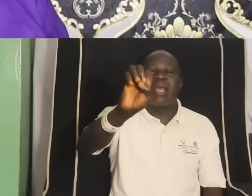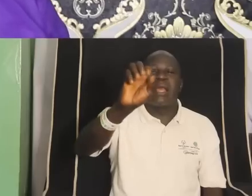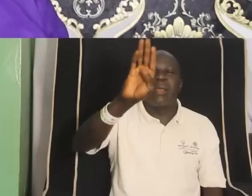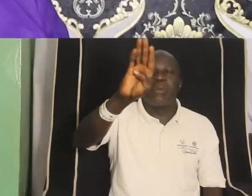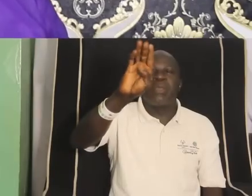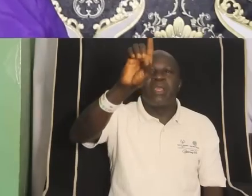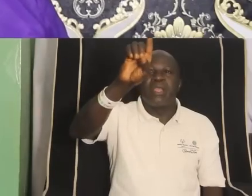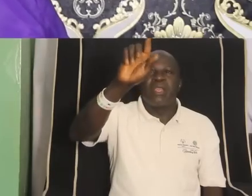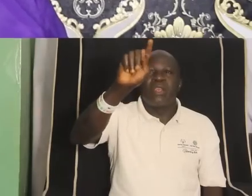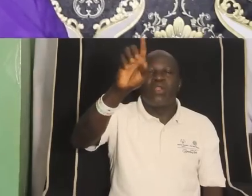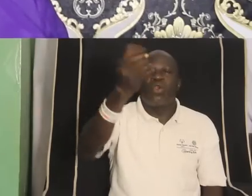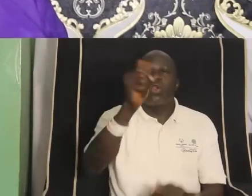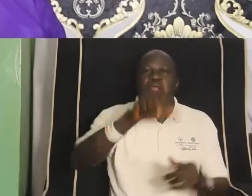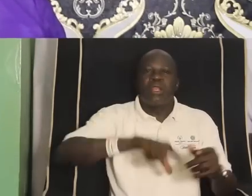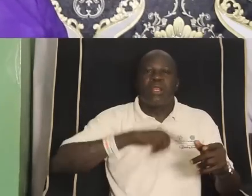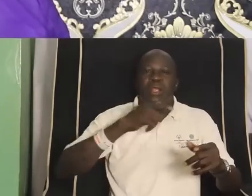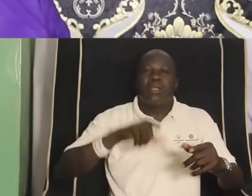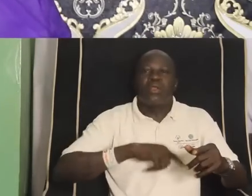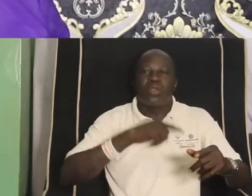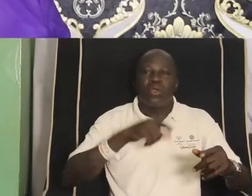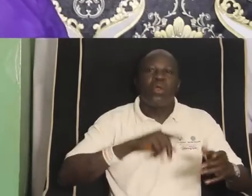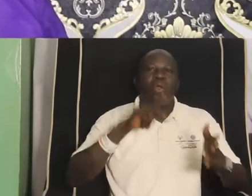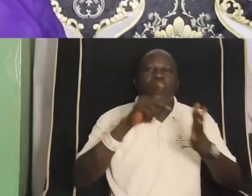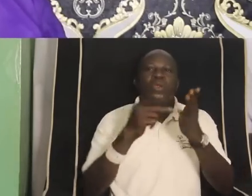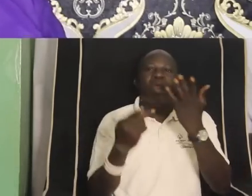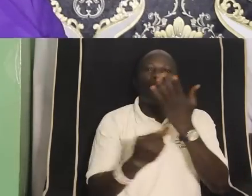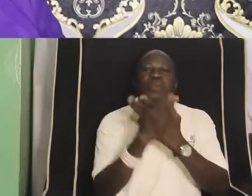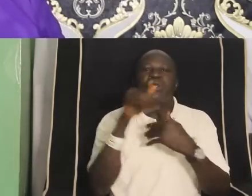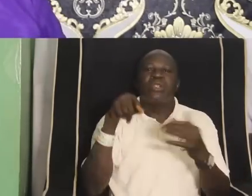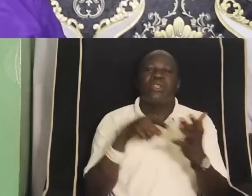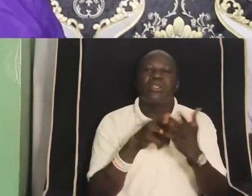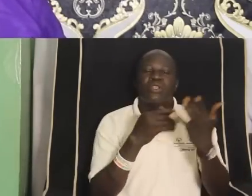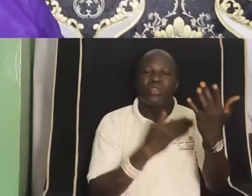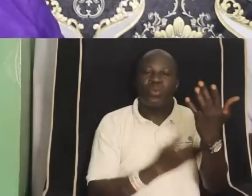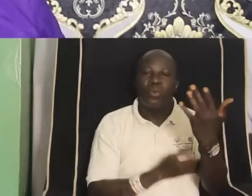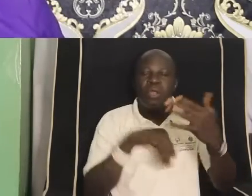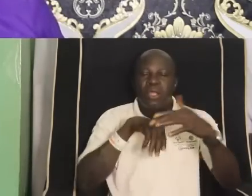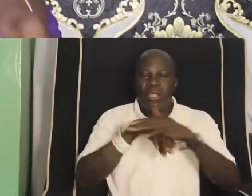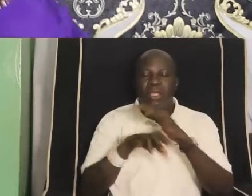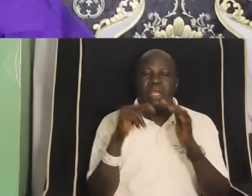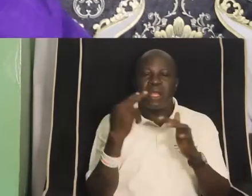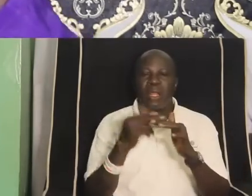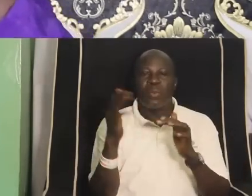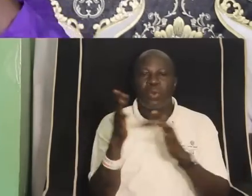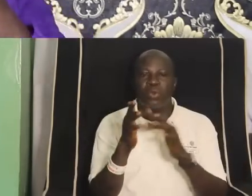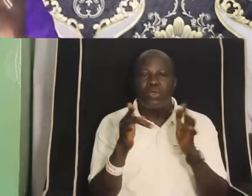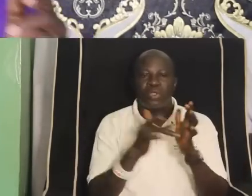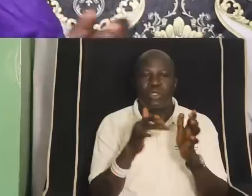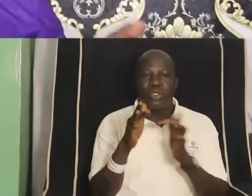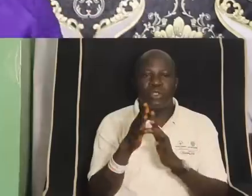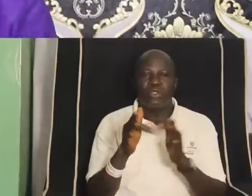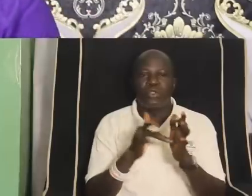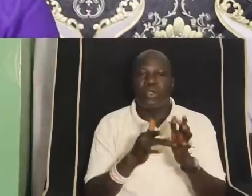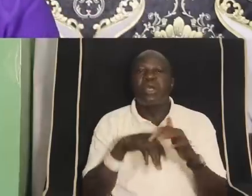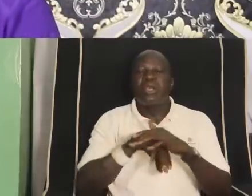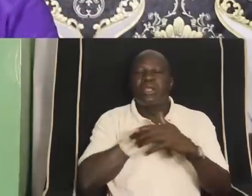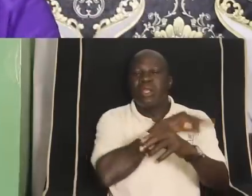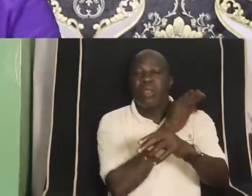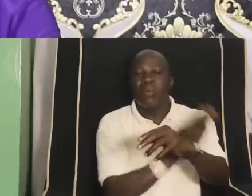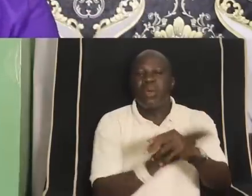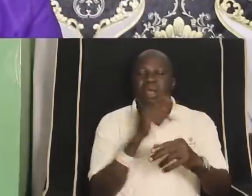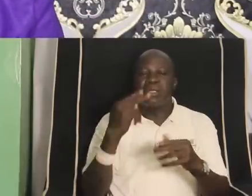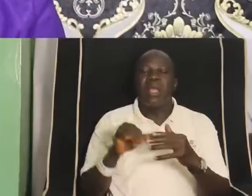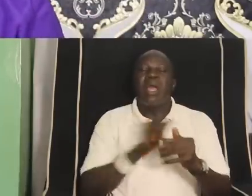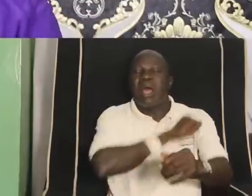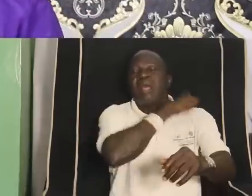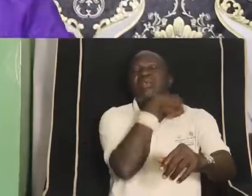Today by grace of God. In Lagos. Ogun awa be laaro yi. There's proverb that says in the name of Jesus. Sesewu anikadu. In the name of Jesus. Mo